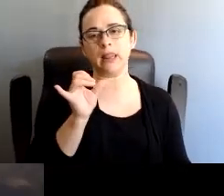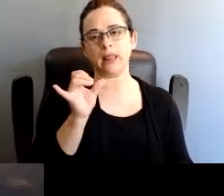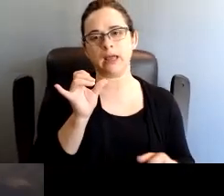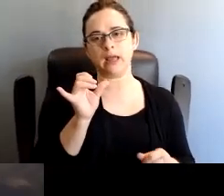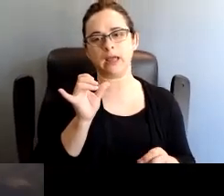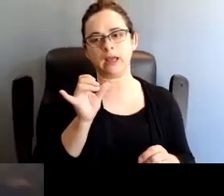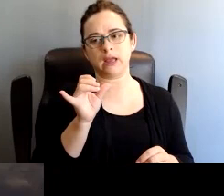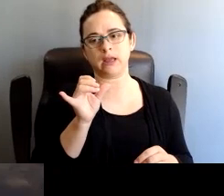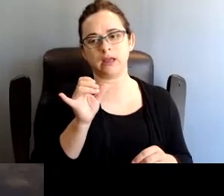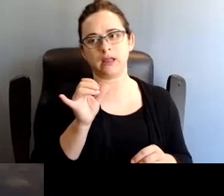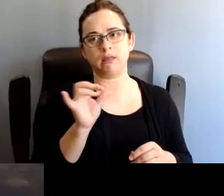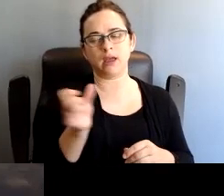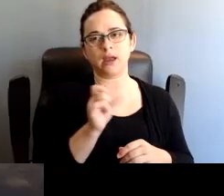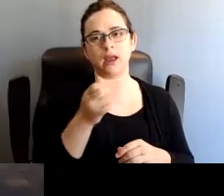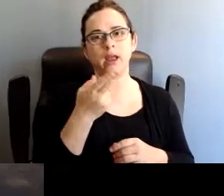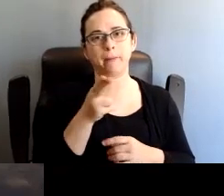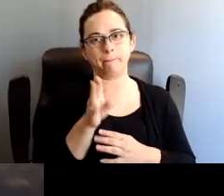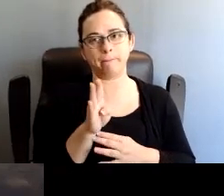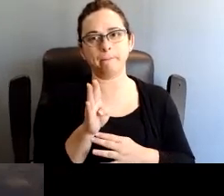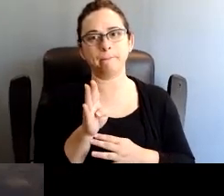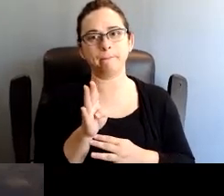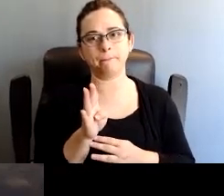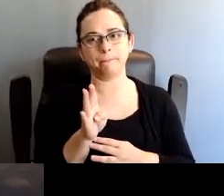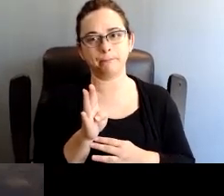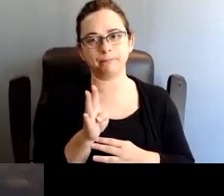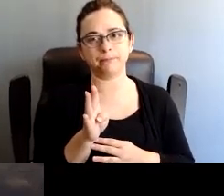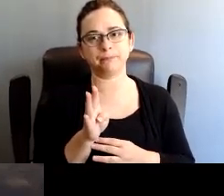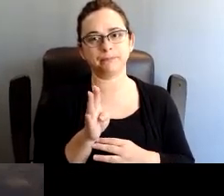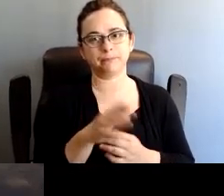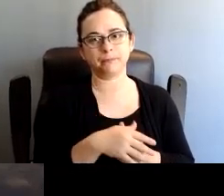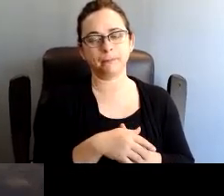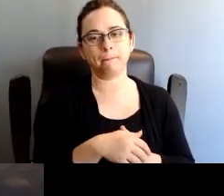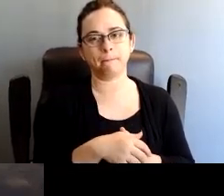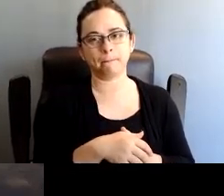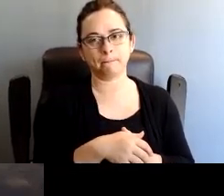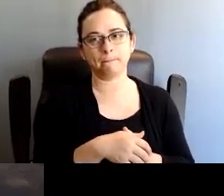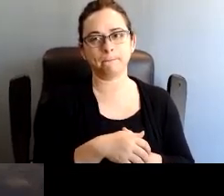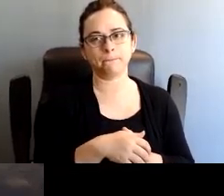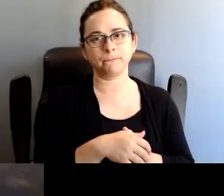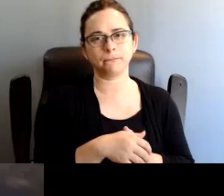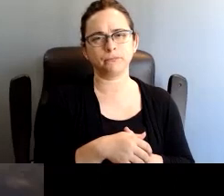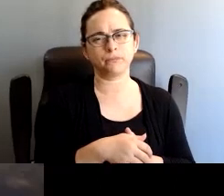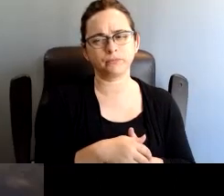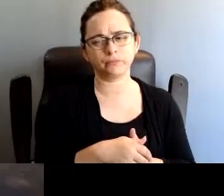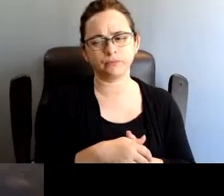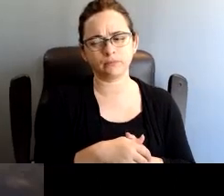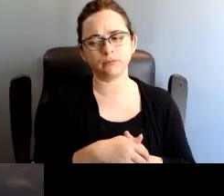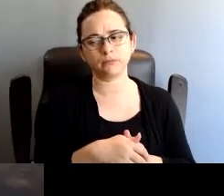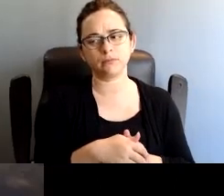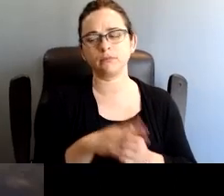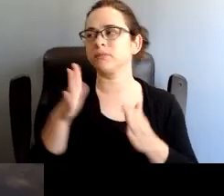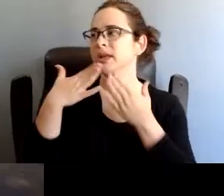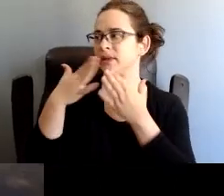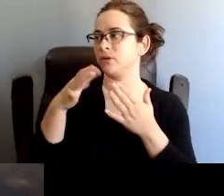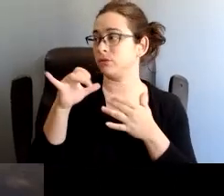are not here physically on campus, and you guys, those are all online. For the most part. Not that huge opportunity. Thank you.